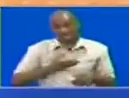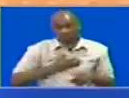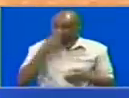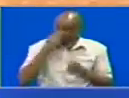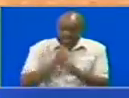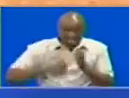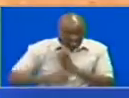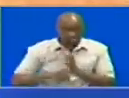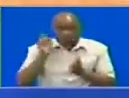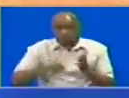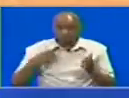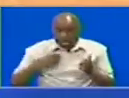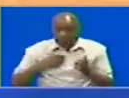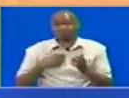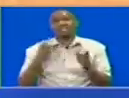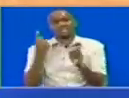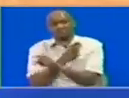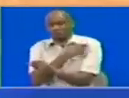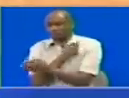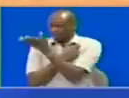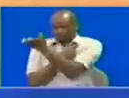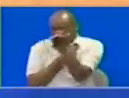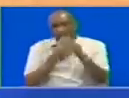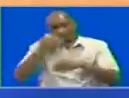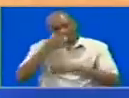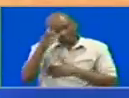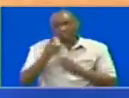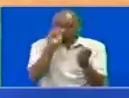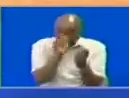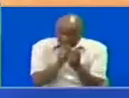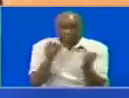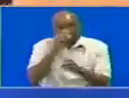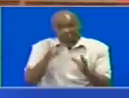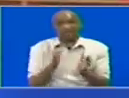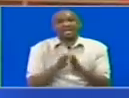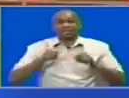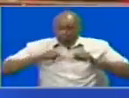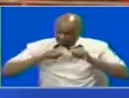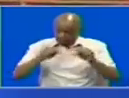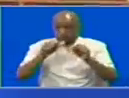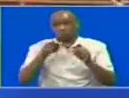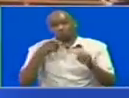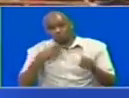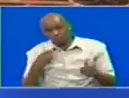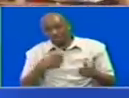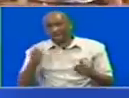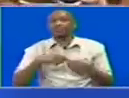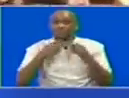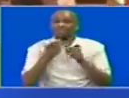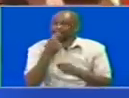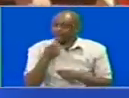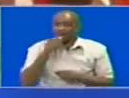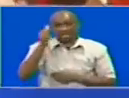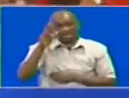efforts like having clinics at these border points to test drivers and continue some on their antiretroviral